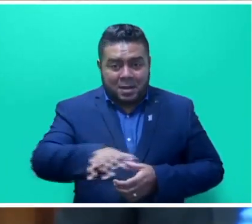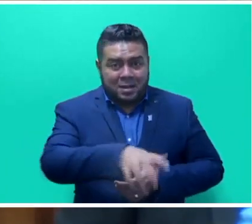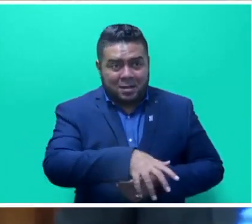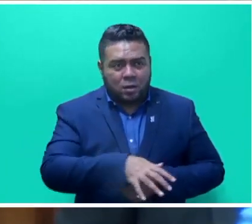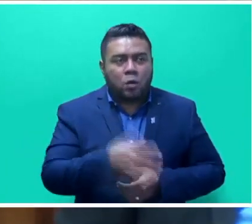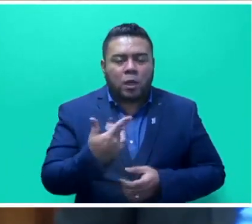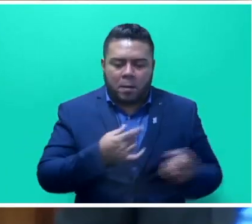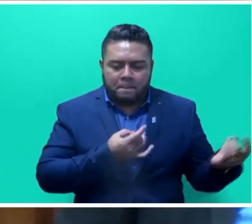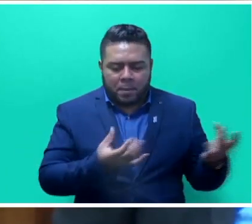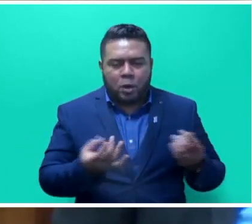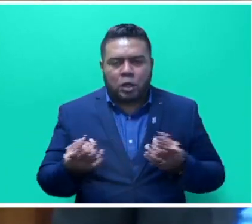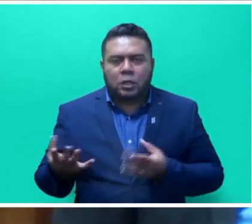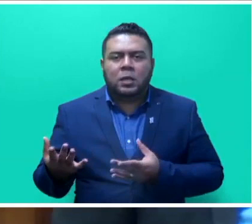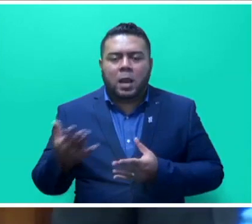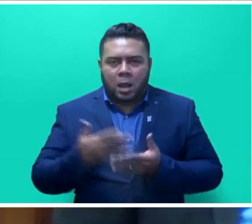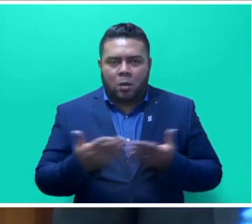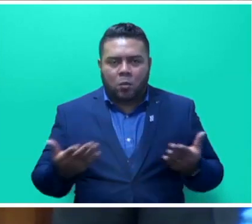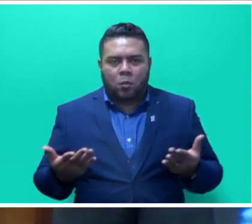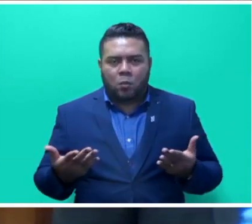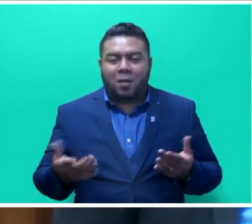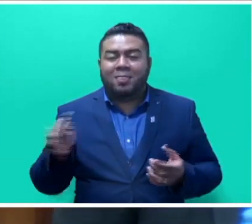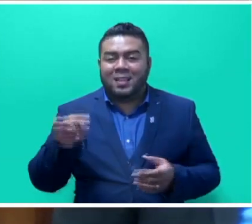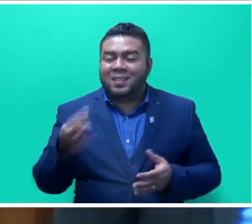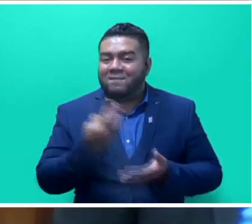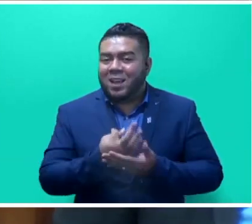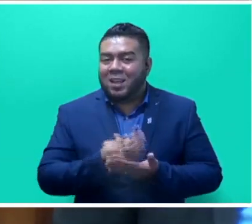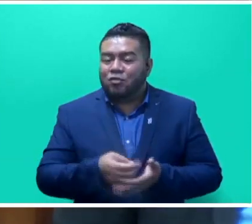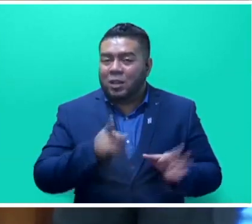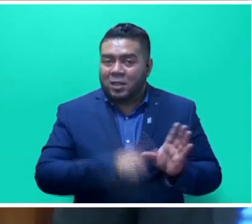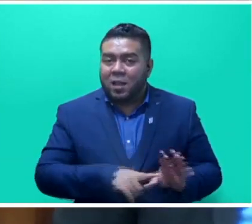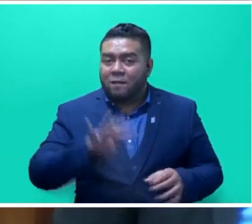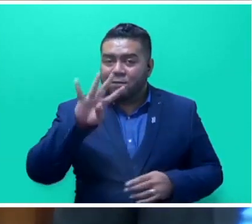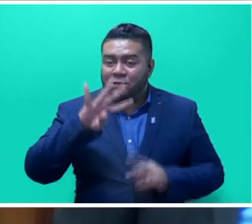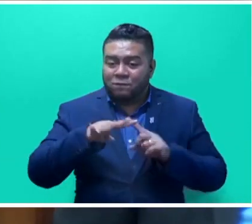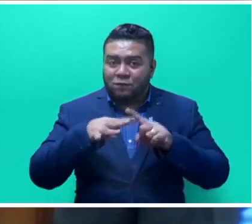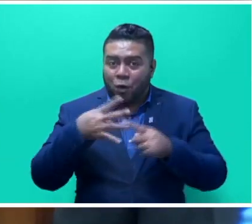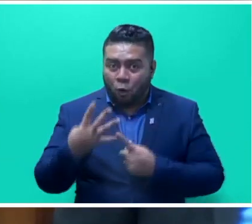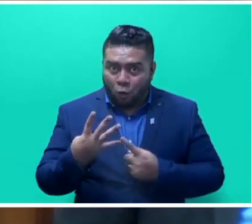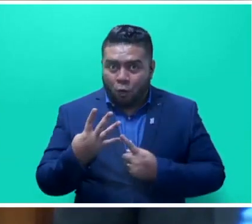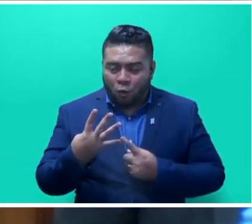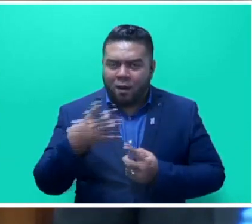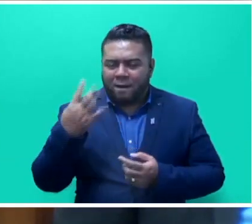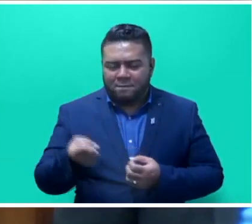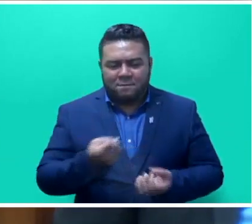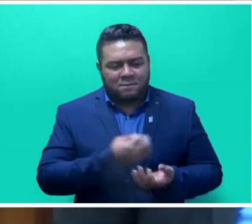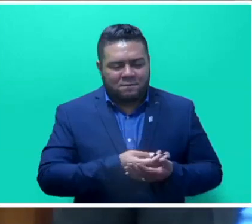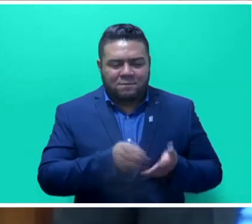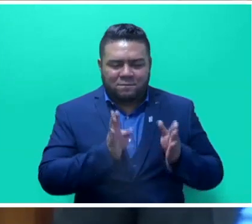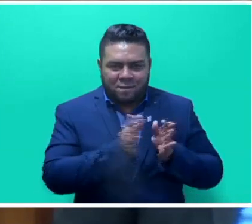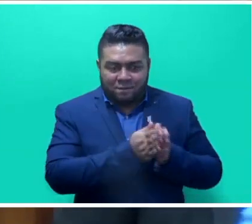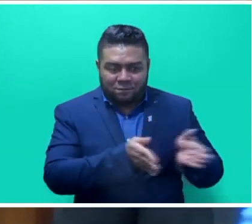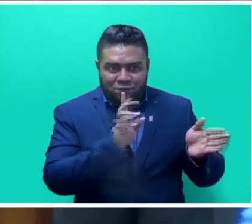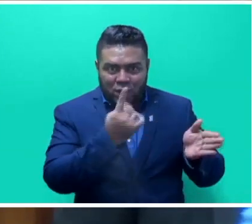in preparation phase. This financial year, 4 settlements have reached tender documentation phase